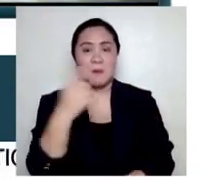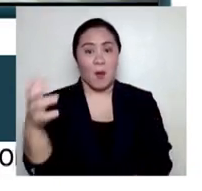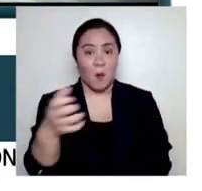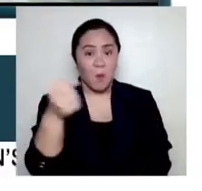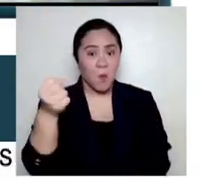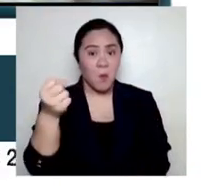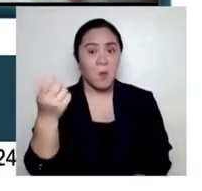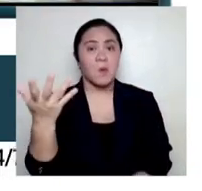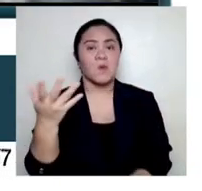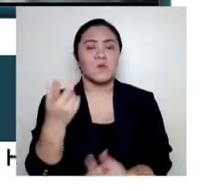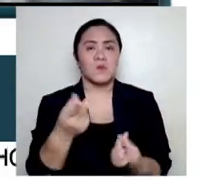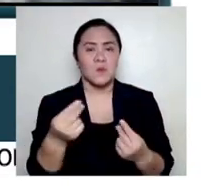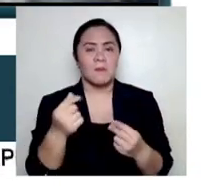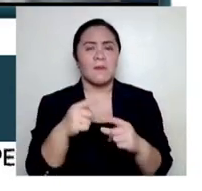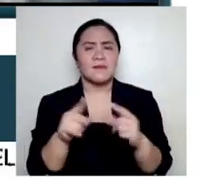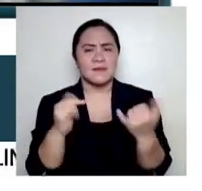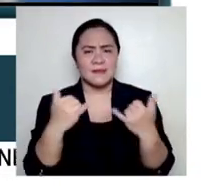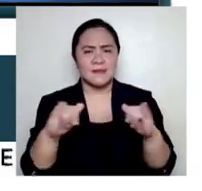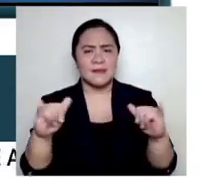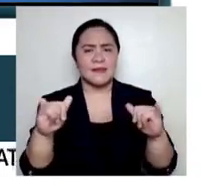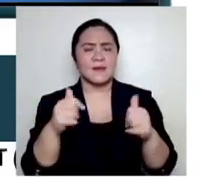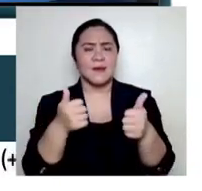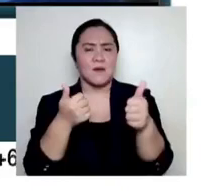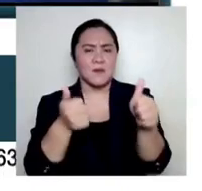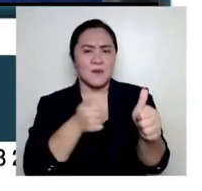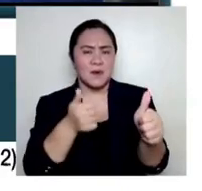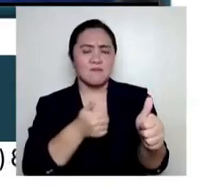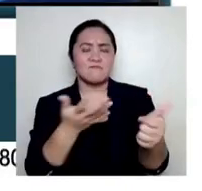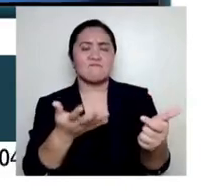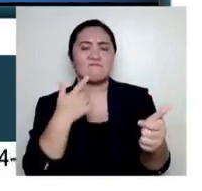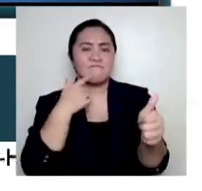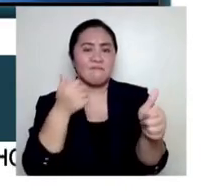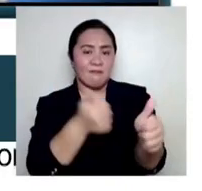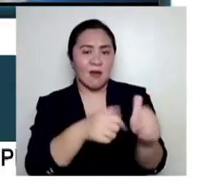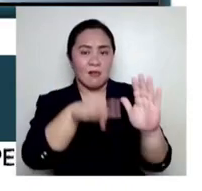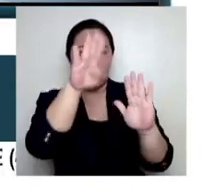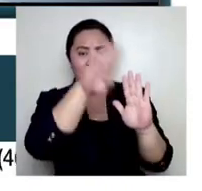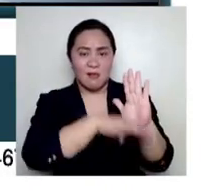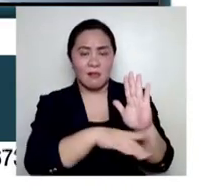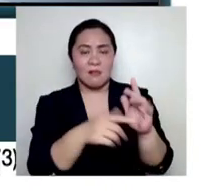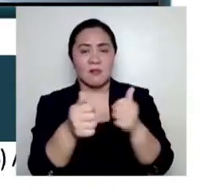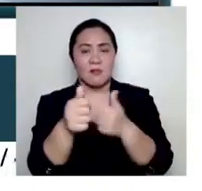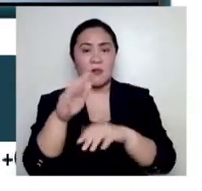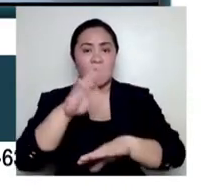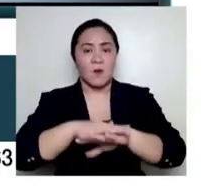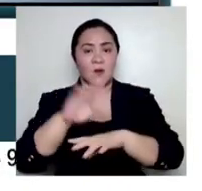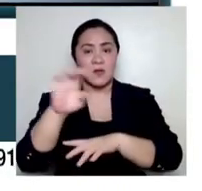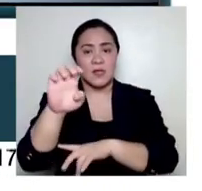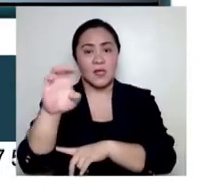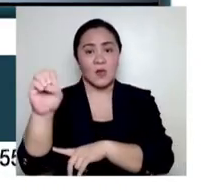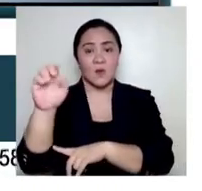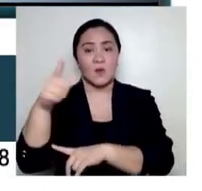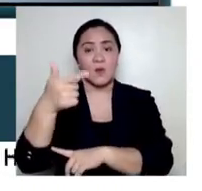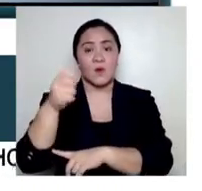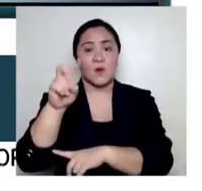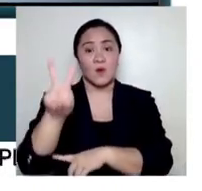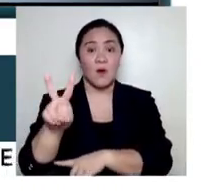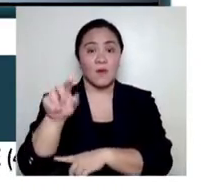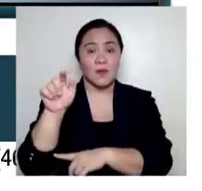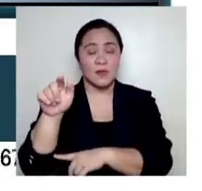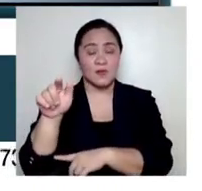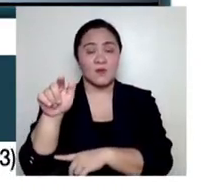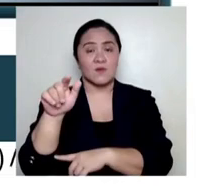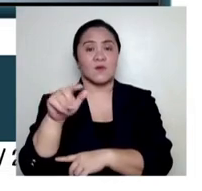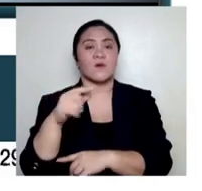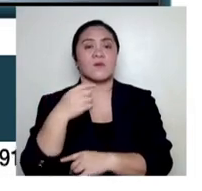we'll stay on track on the contents of the executive order of the governor, which is allowing the, you